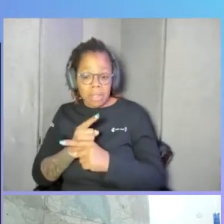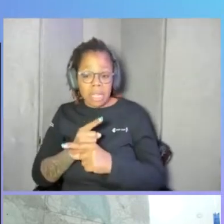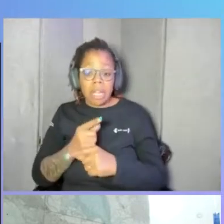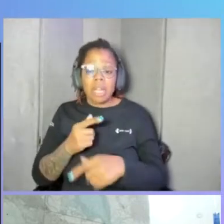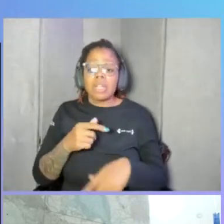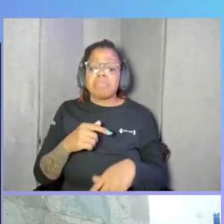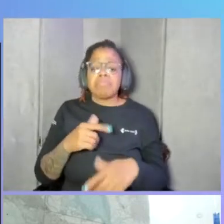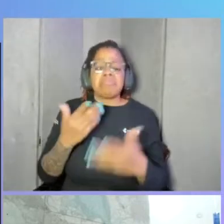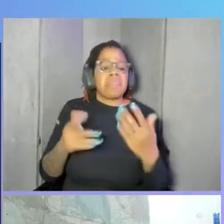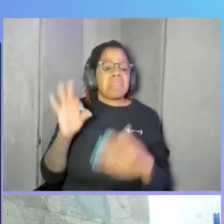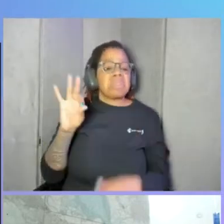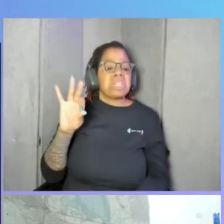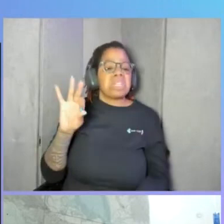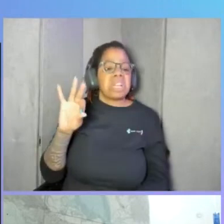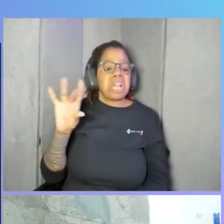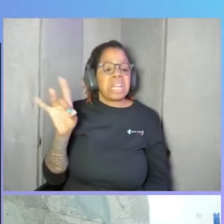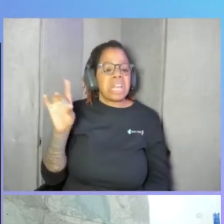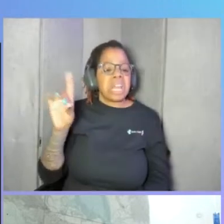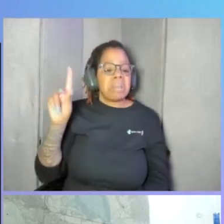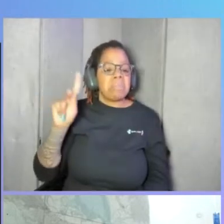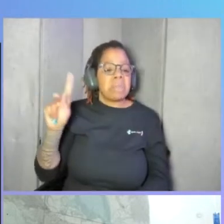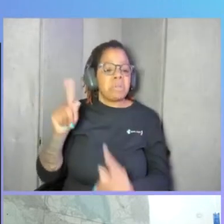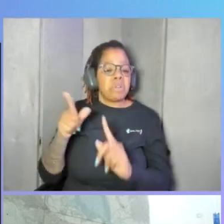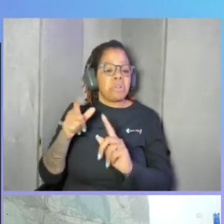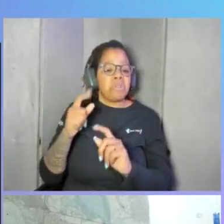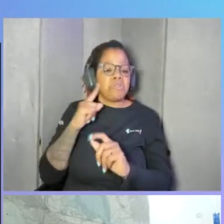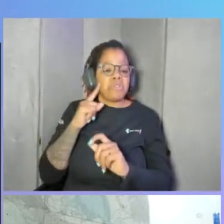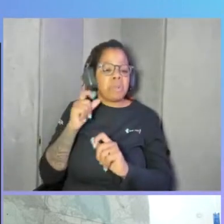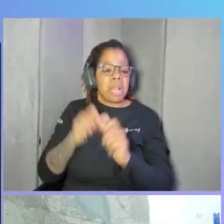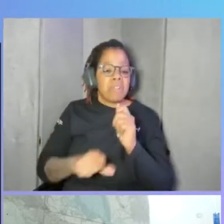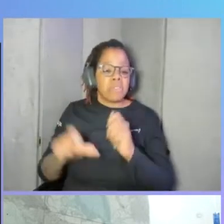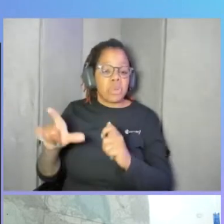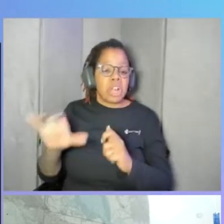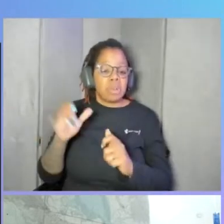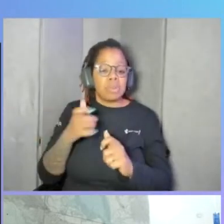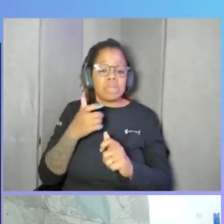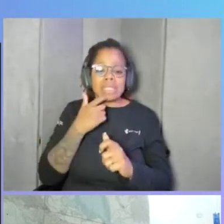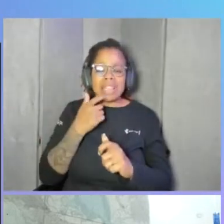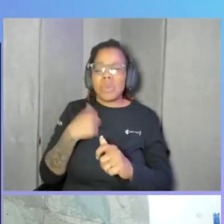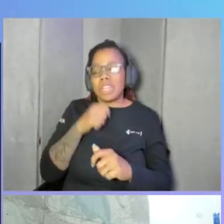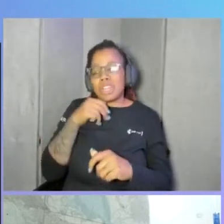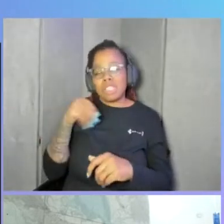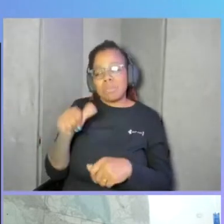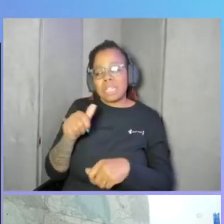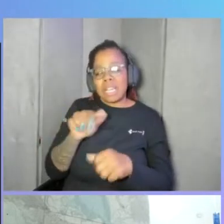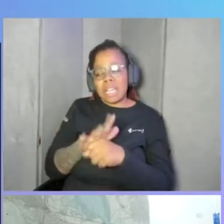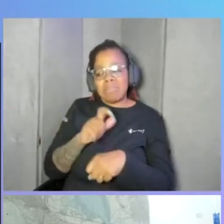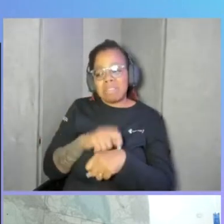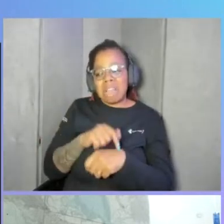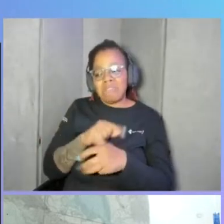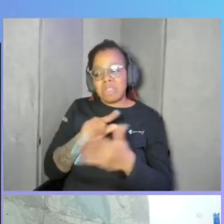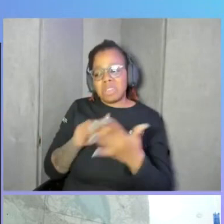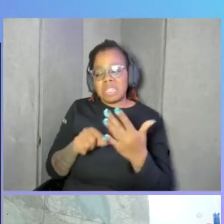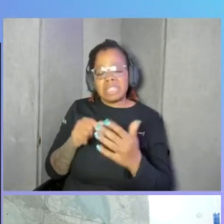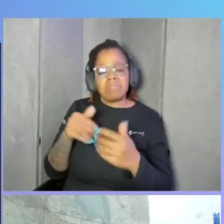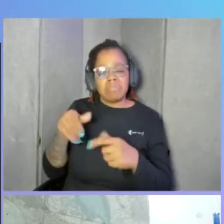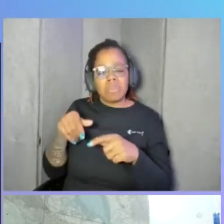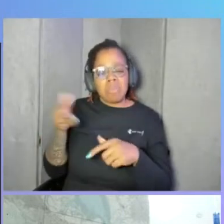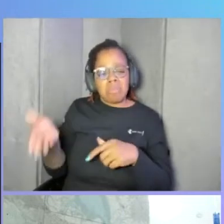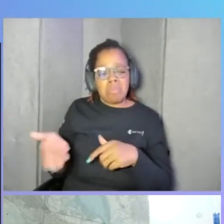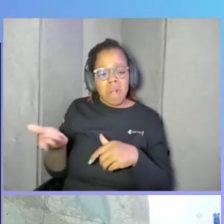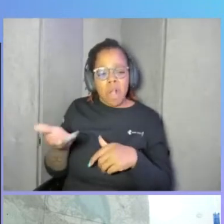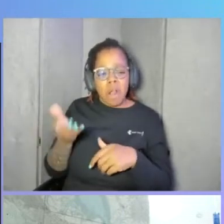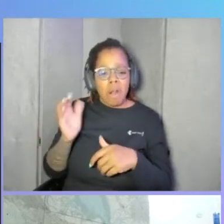Probably 98 people out of 100 would say, we don't spend enough time on this at our company. Well, if